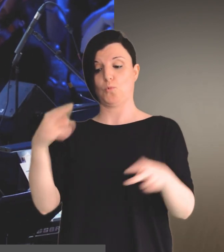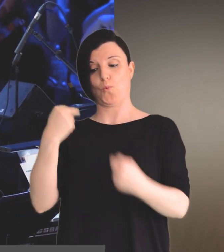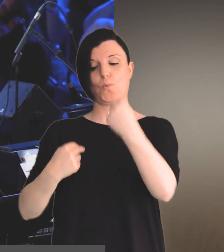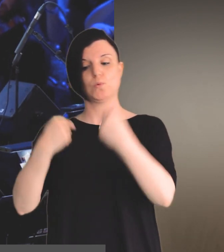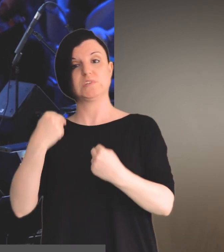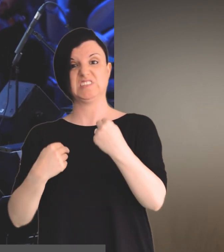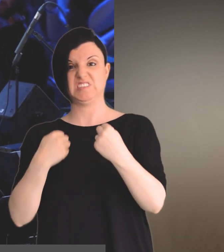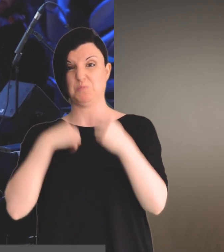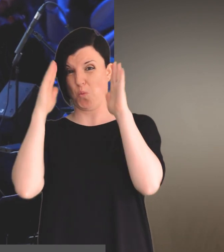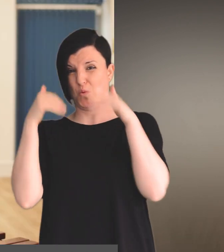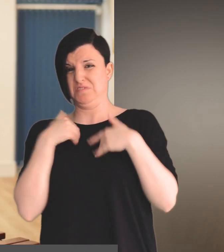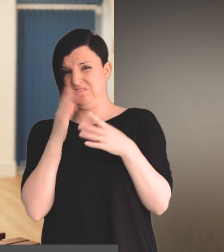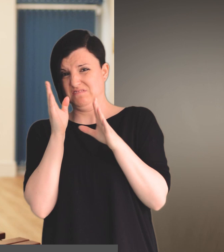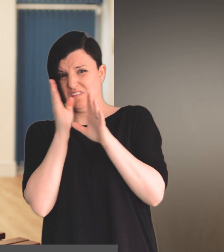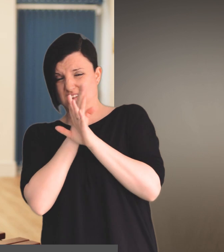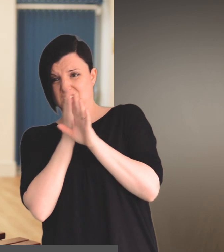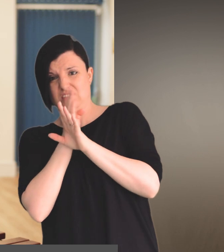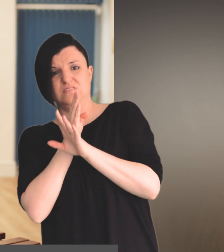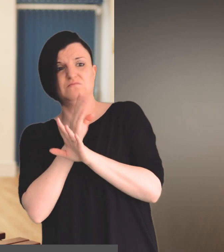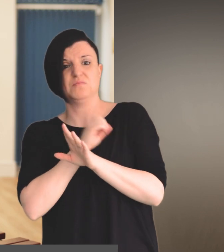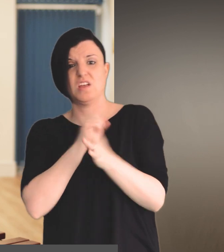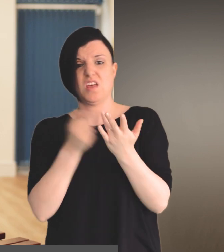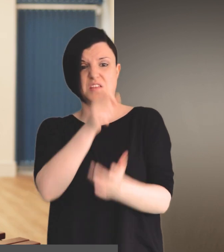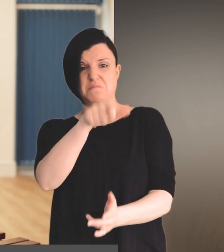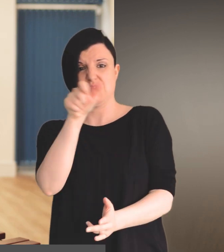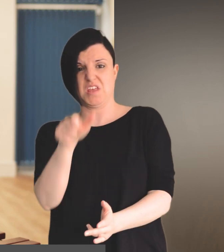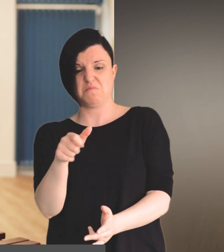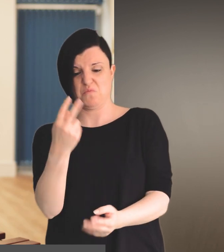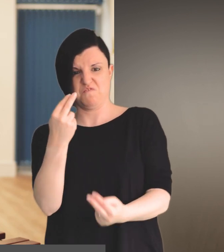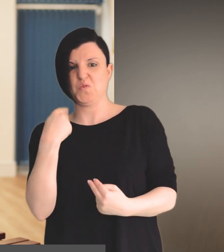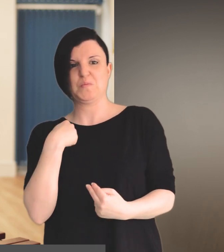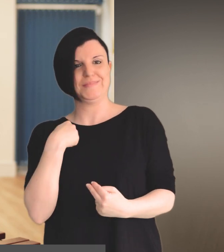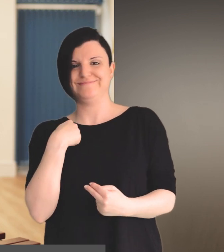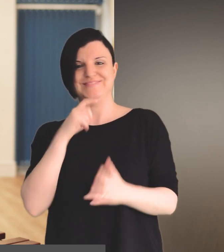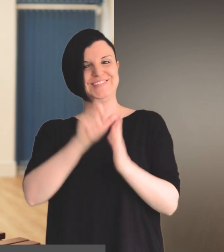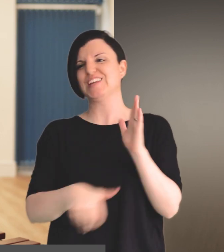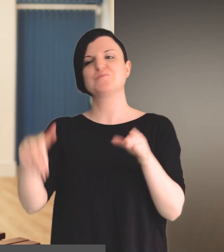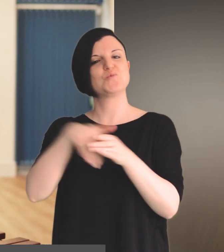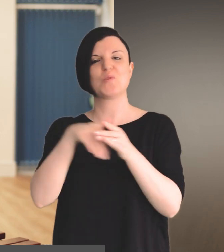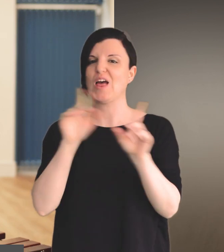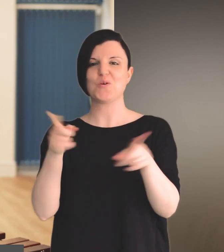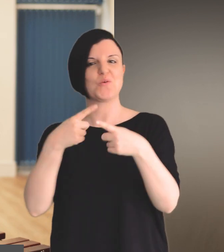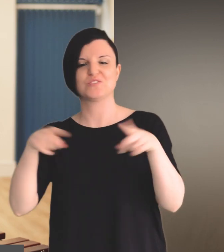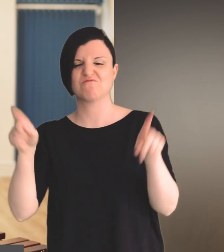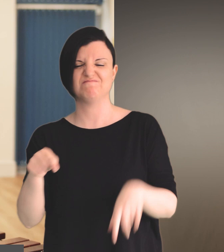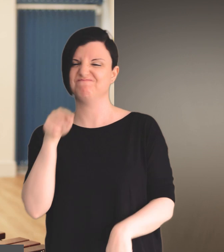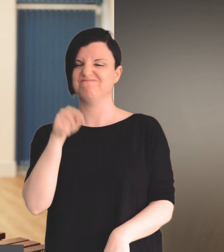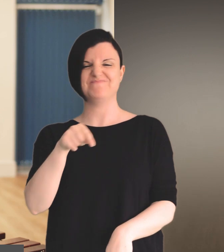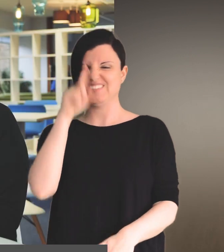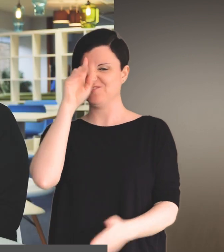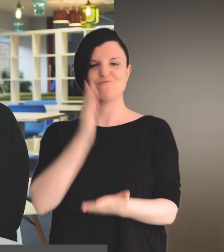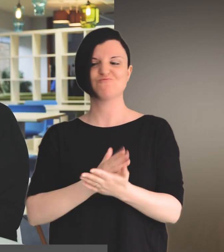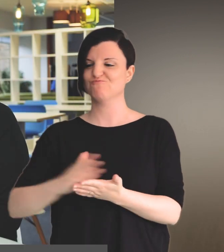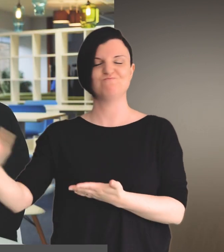and not mention autism as much, because usually they just write it off as a disability that doesn't qualify you a place in the orchestra, which I think that's not